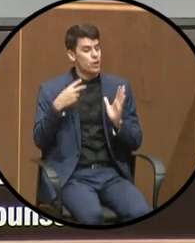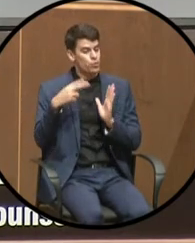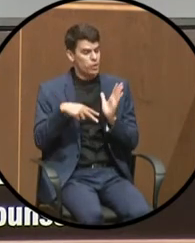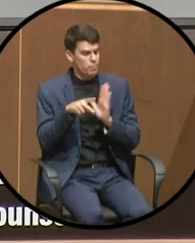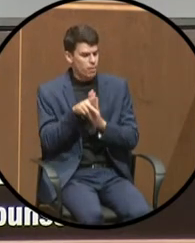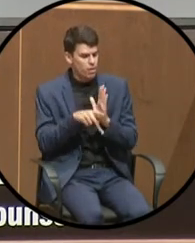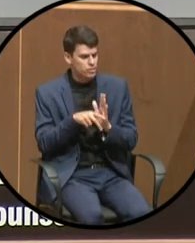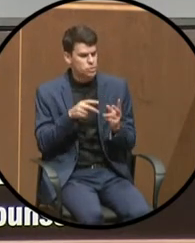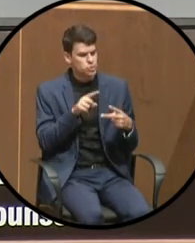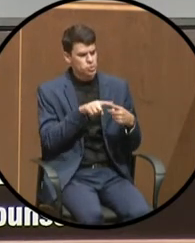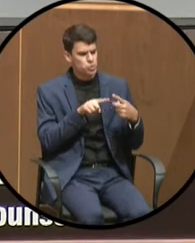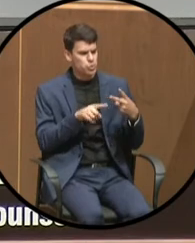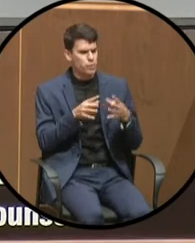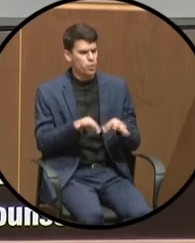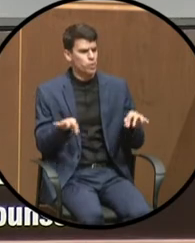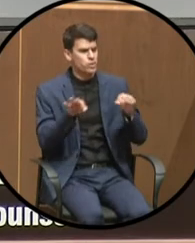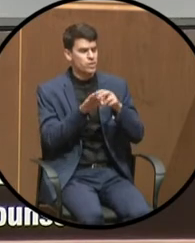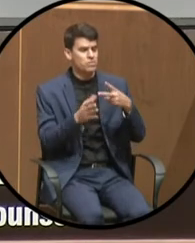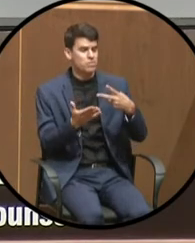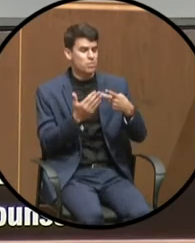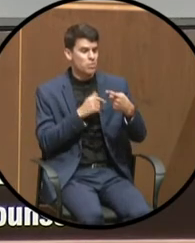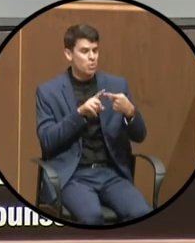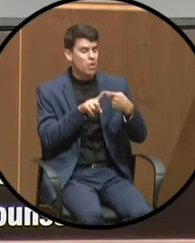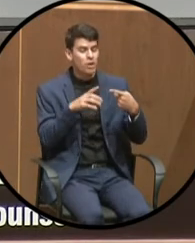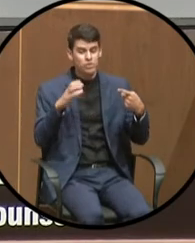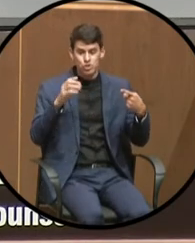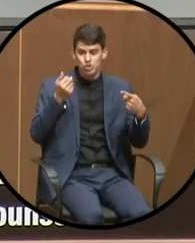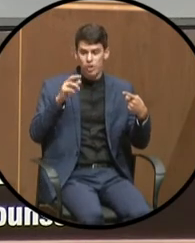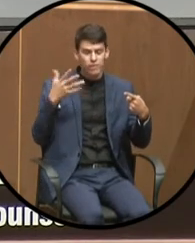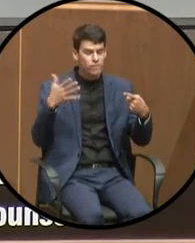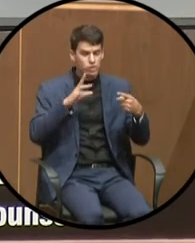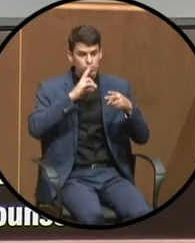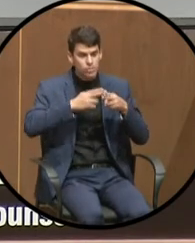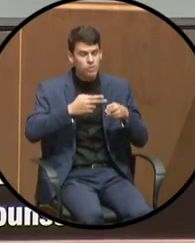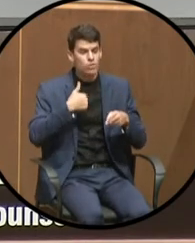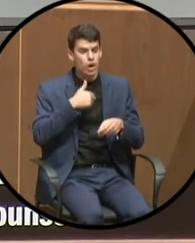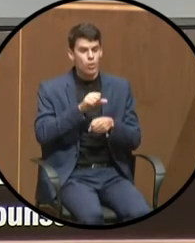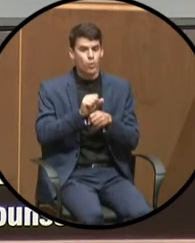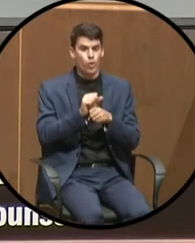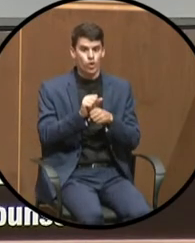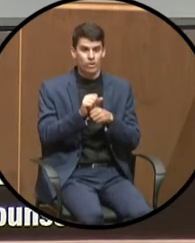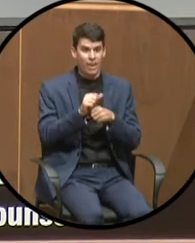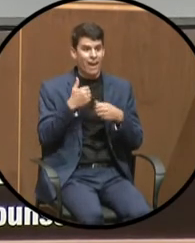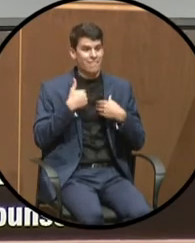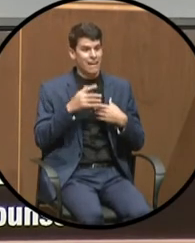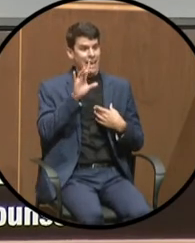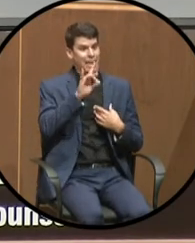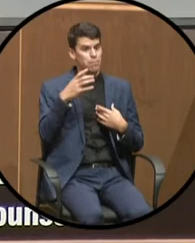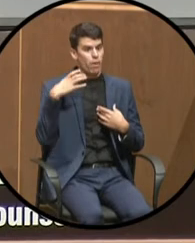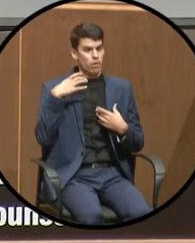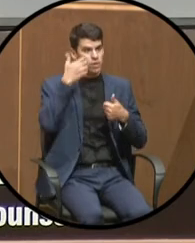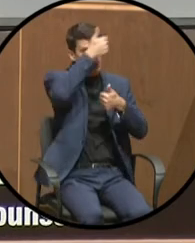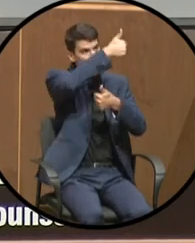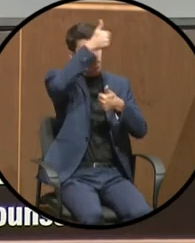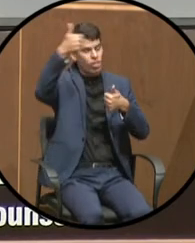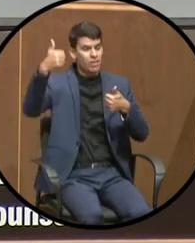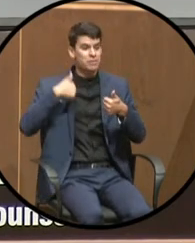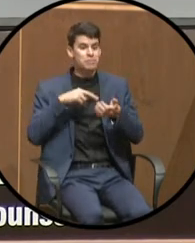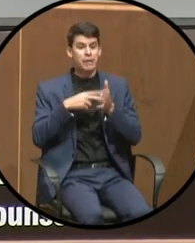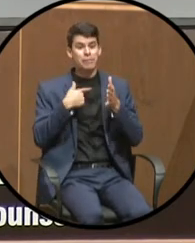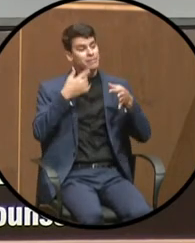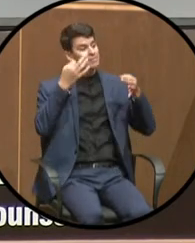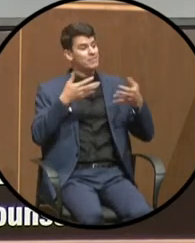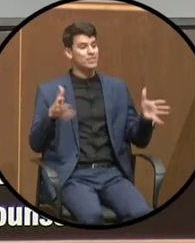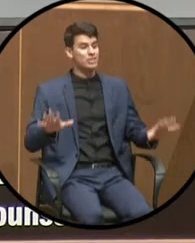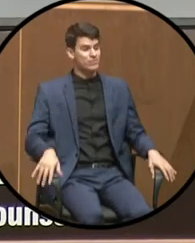two things are critical. One, as the chair has mentioned and others have mentioned, I work for 8 bosses. There is no way I would make a decision without